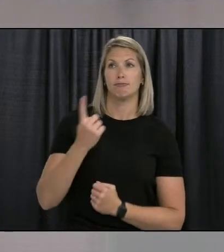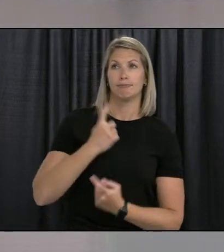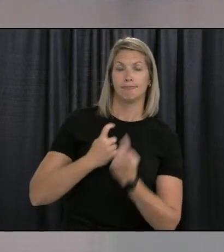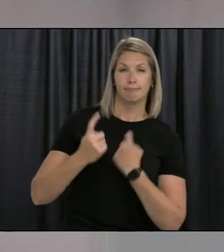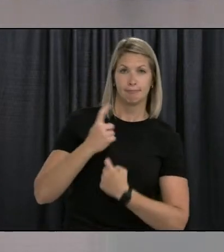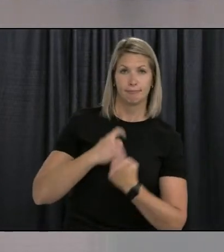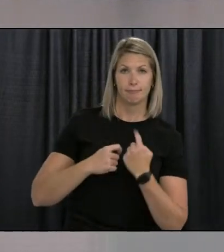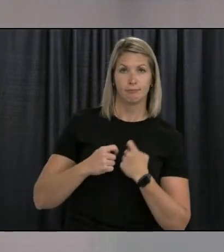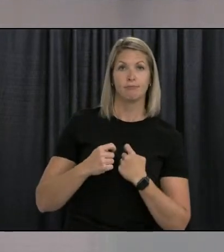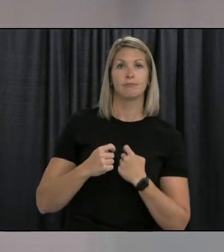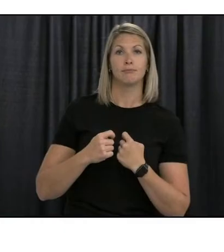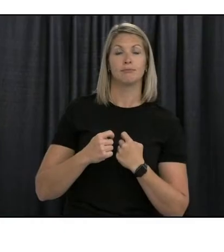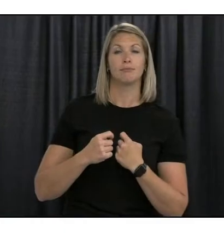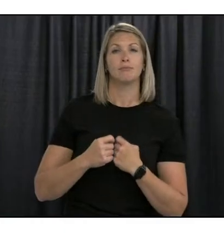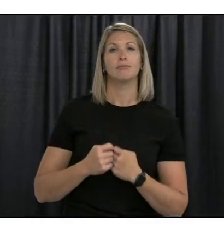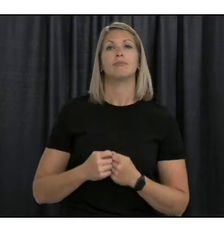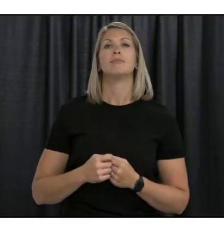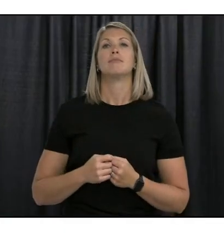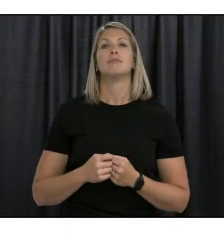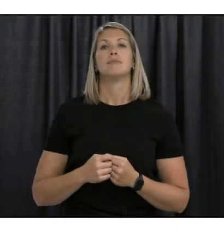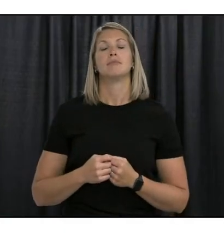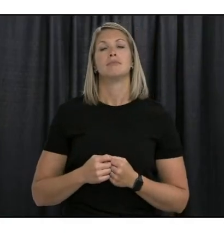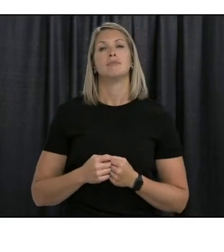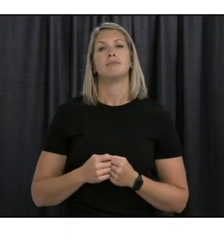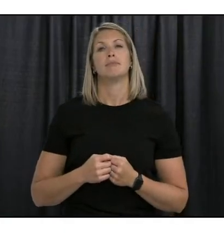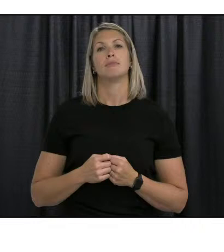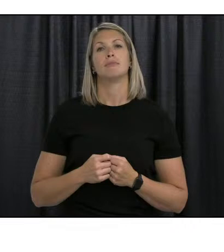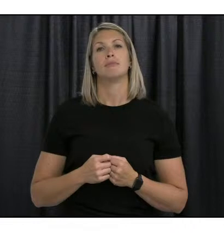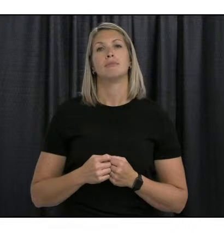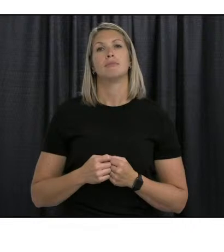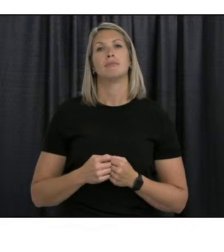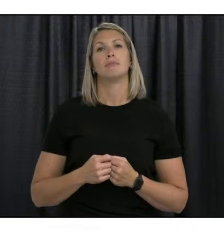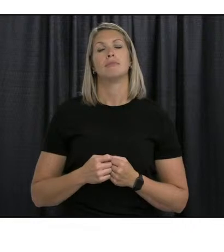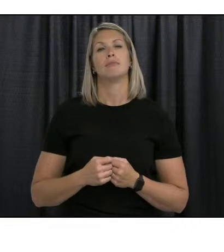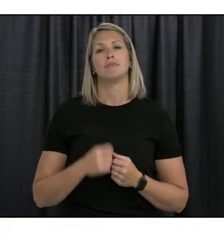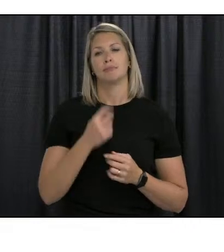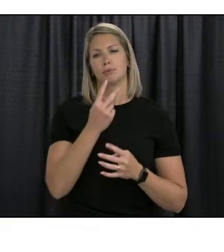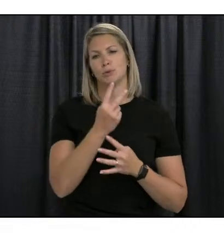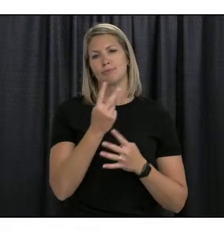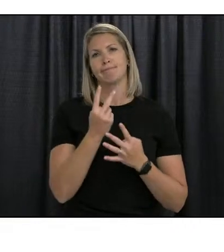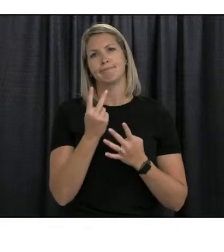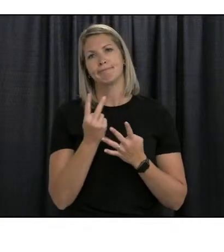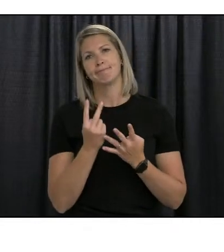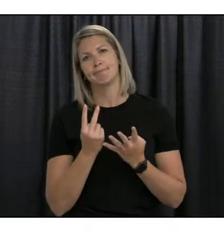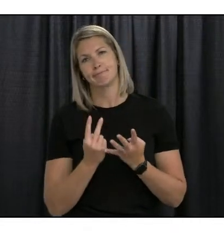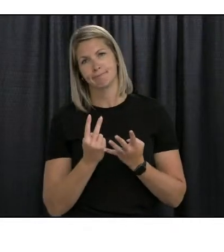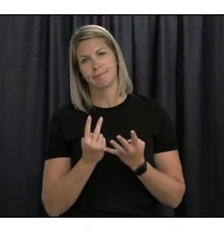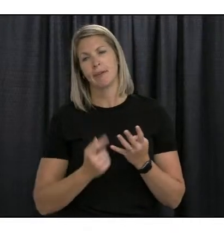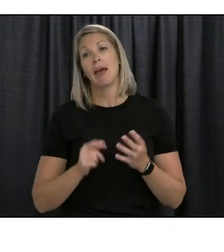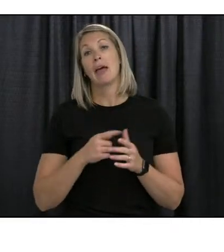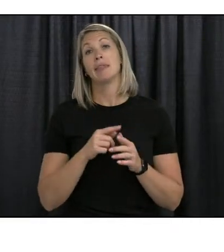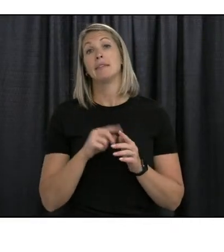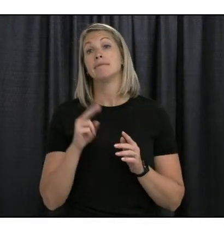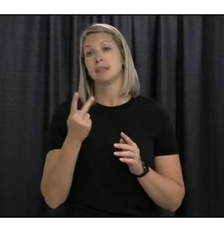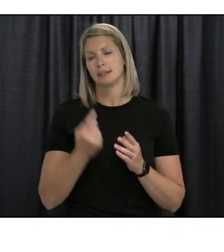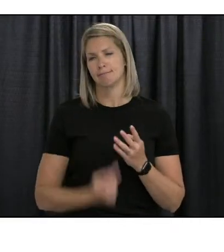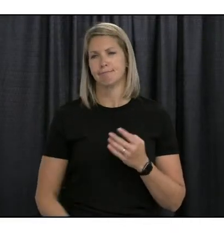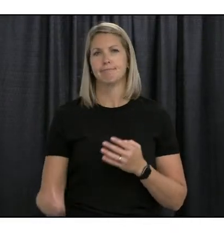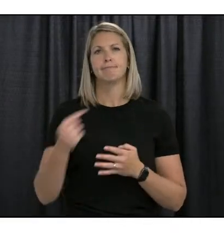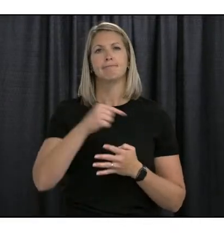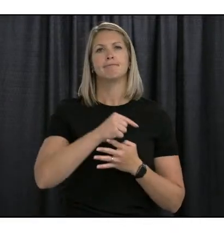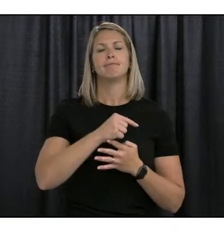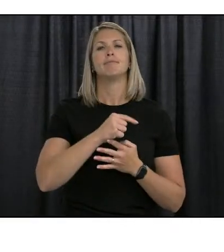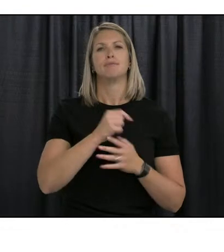answer session in 2 rounds, where each reporter will have the opportunity to ask 1 question and 1 follow-up per round. If time permits, there will be